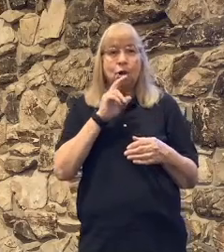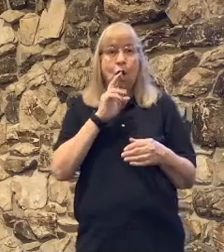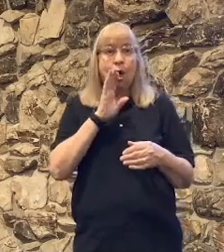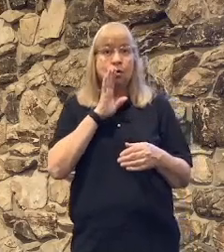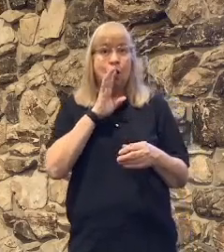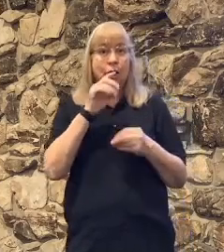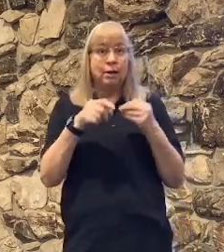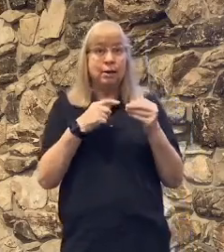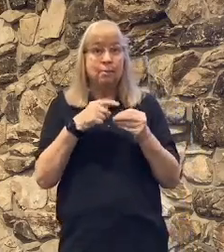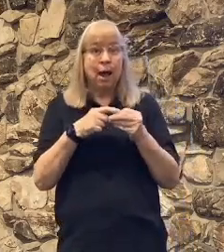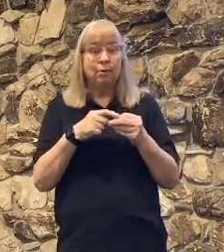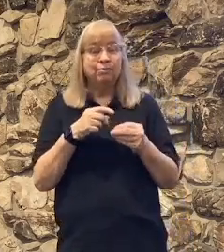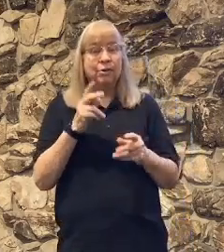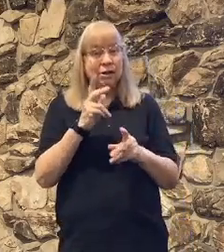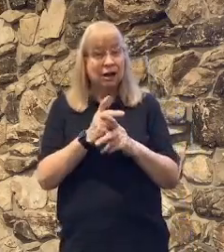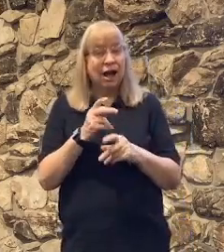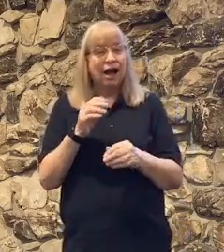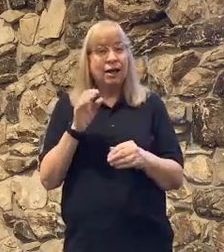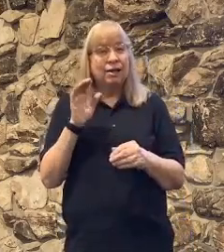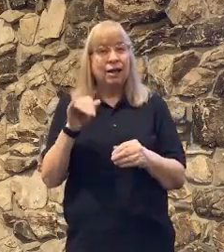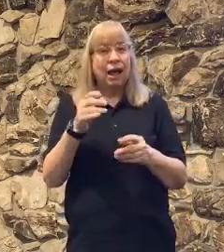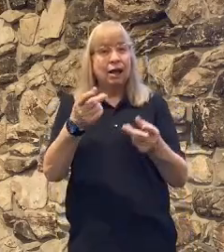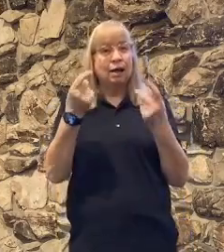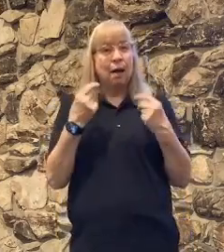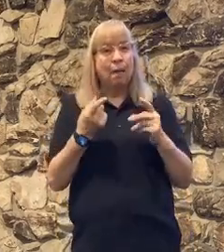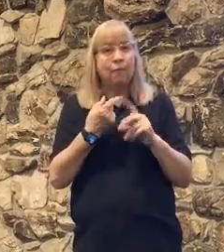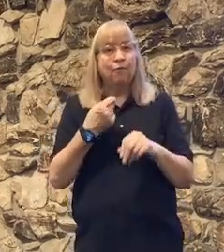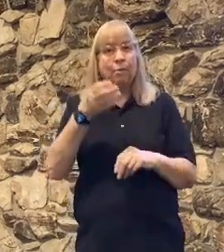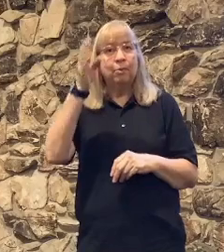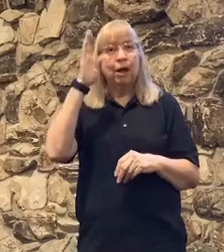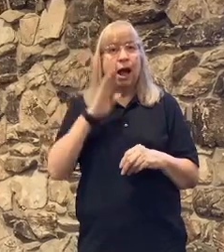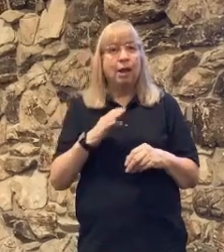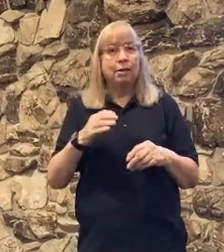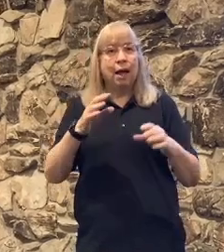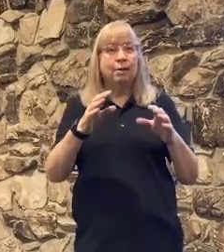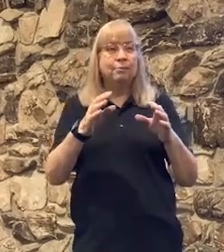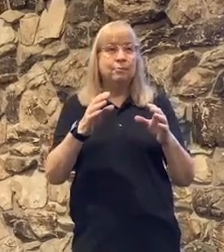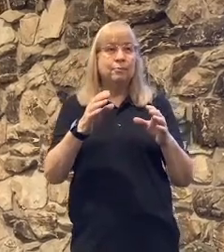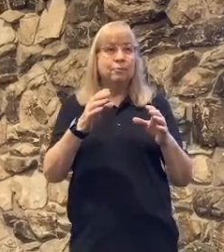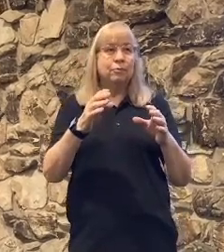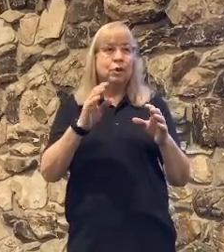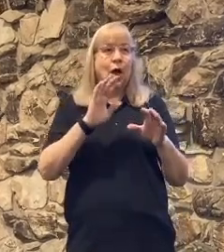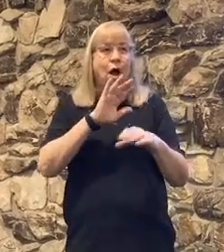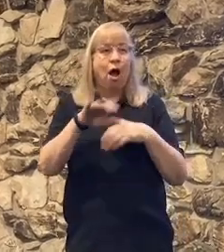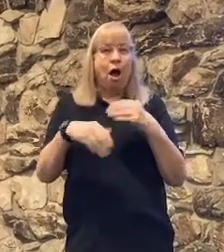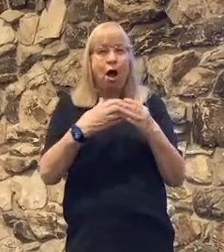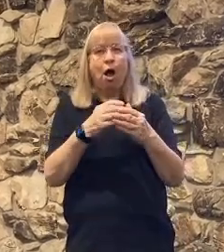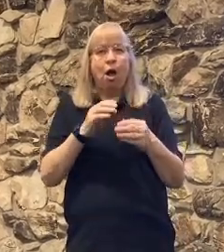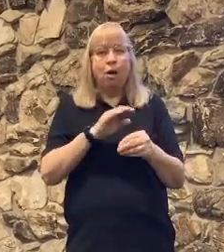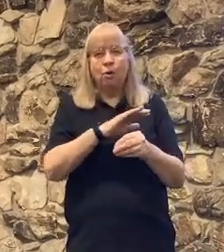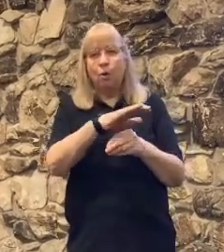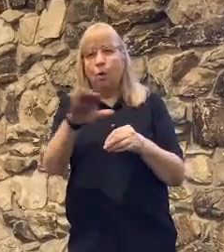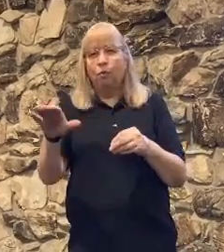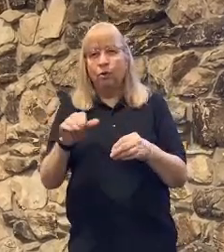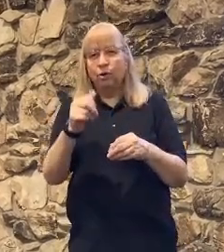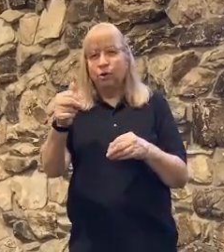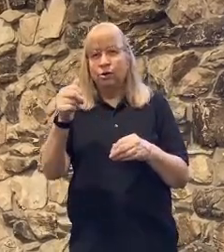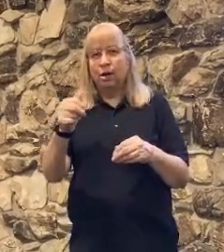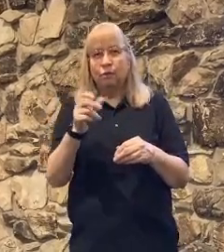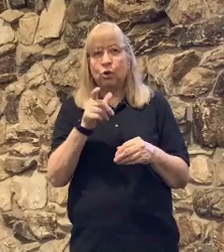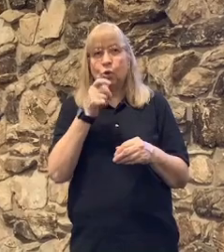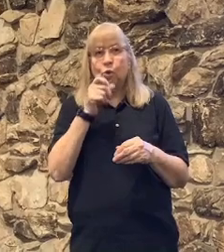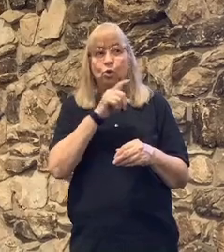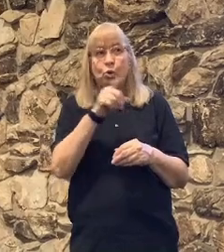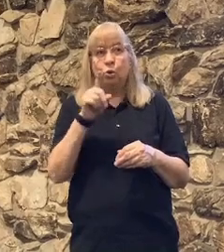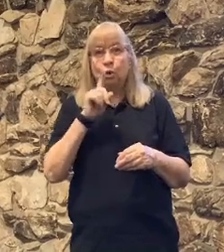about. The kind that comes from God that just covers every part of who you are. I was trying to think of some comparisons to